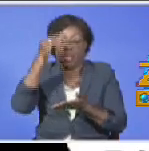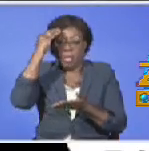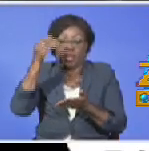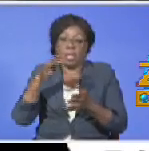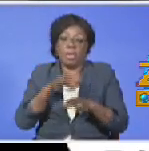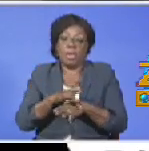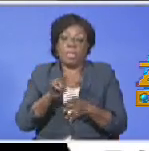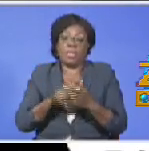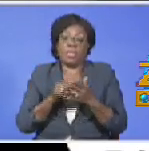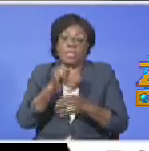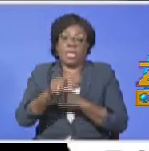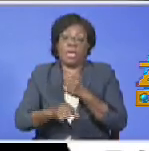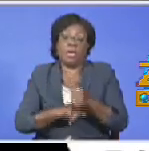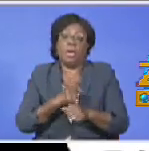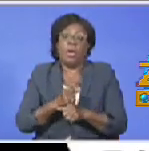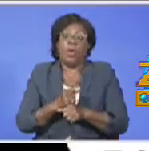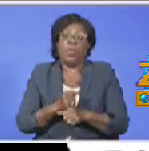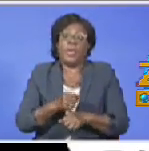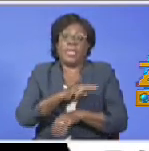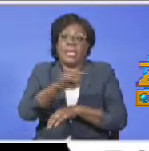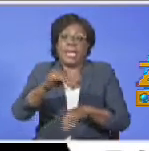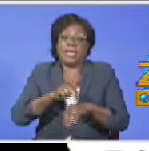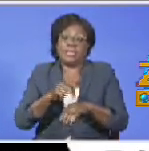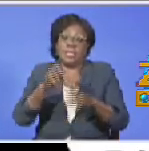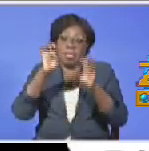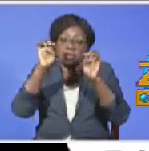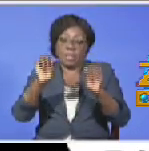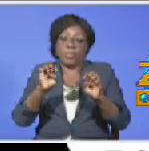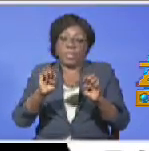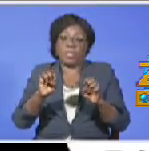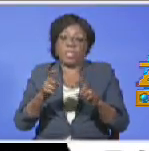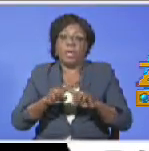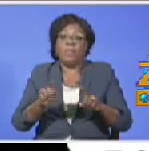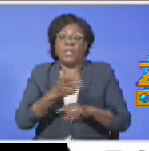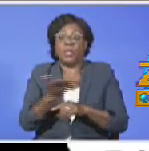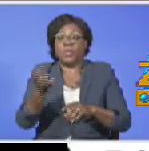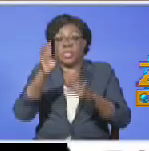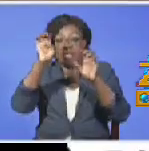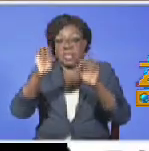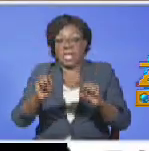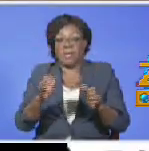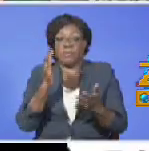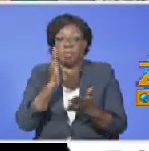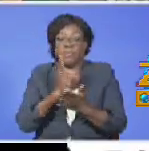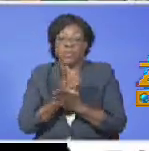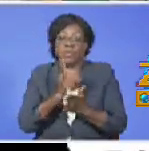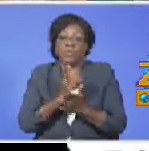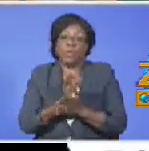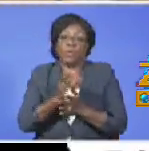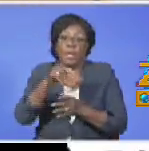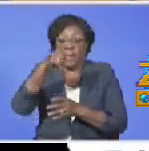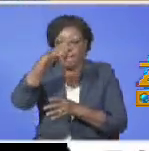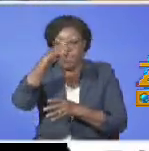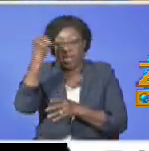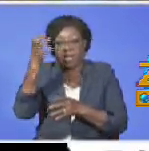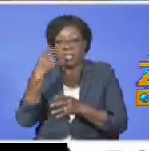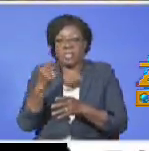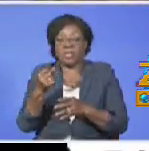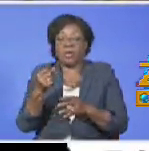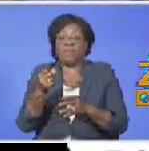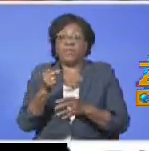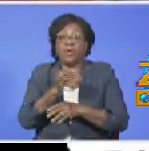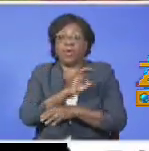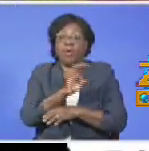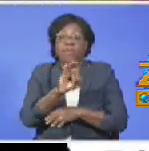year with the sitting of the national examinations, but those exams were postponed due to increasing COVID-19 cases.